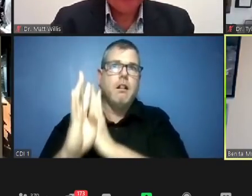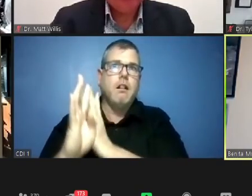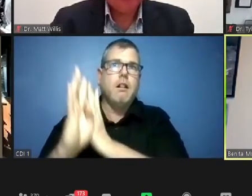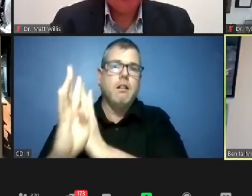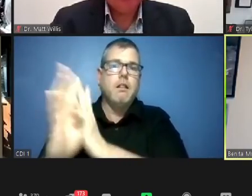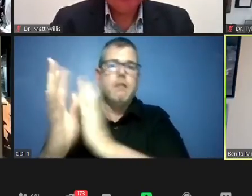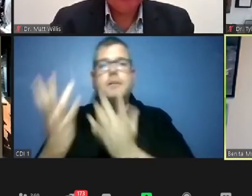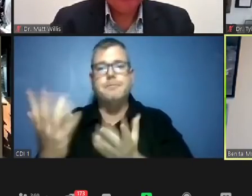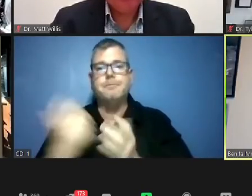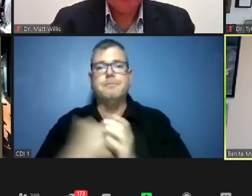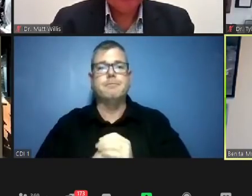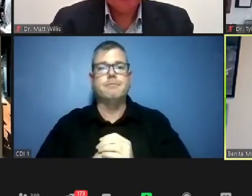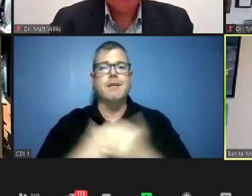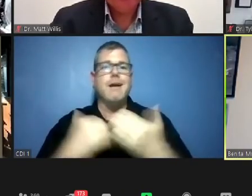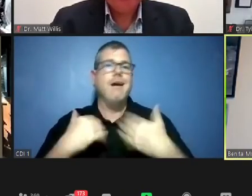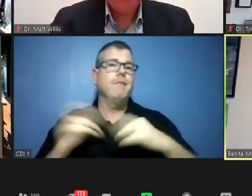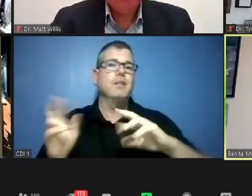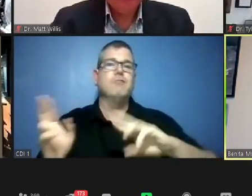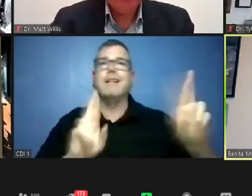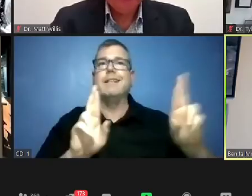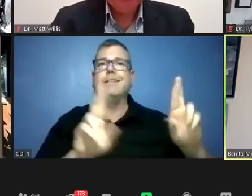of our